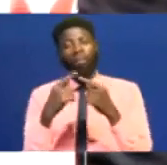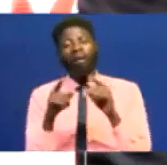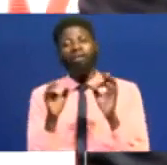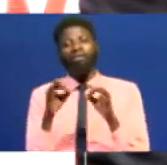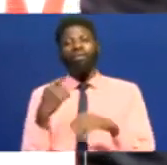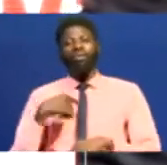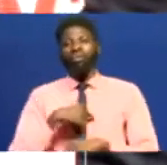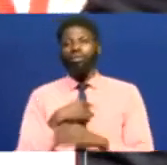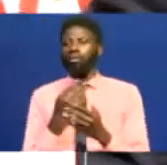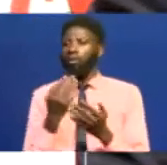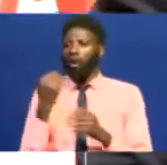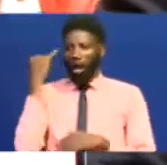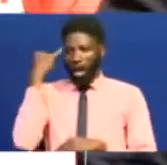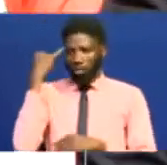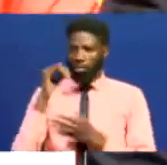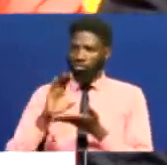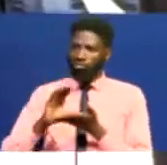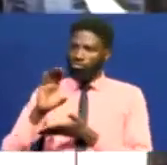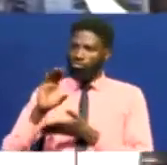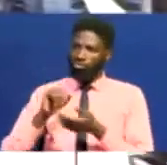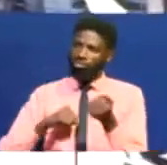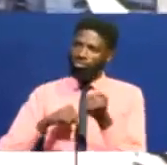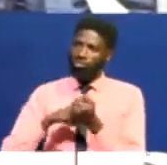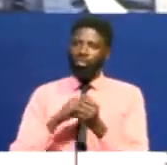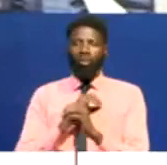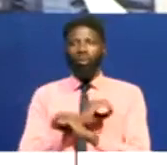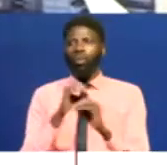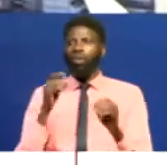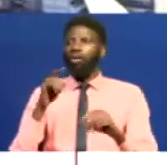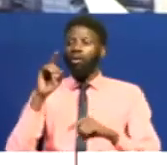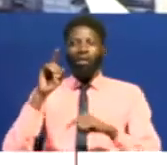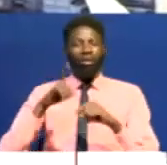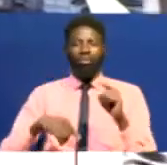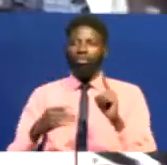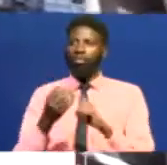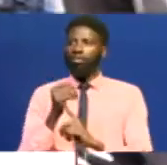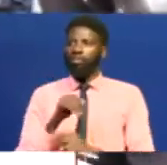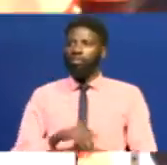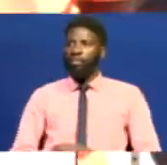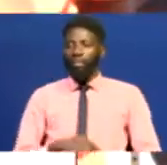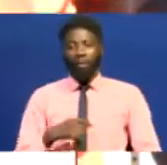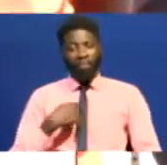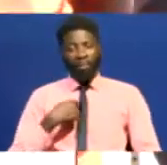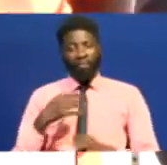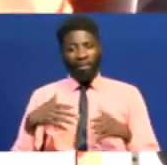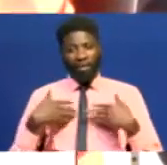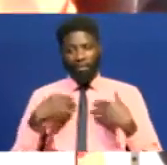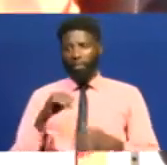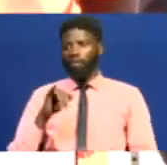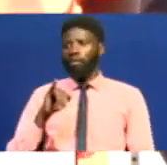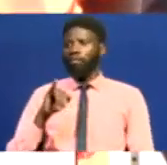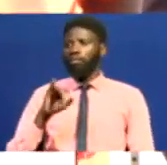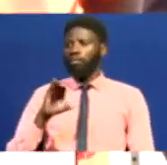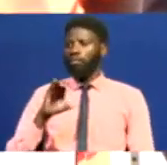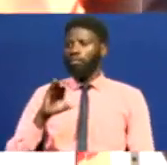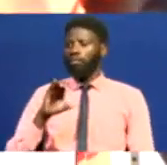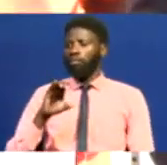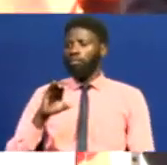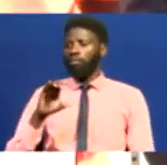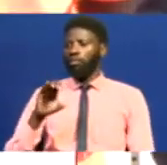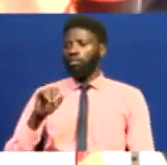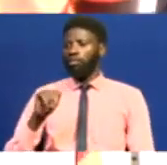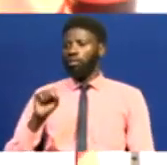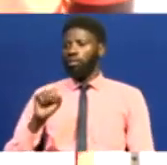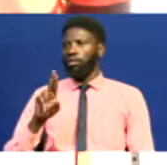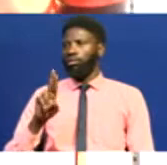finance these ideas, then they will not come to pass. I'm happy that ICCASU Conference 5 has come at the very age where